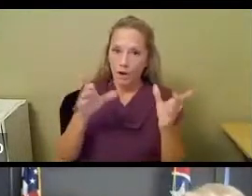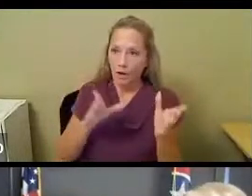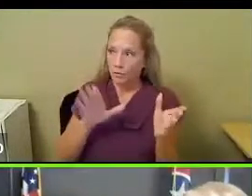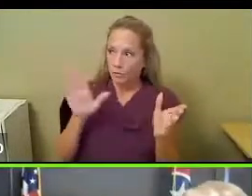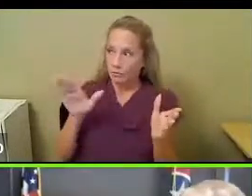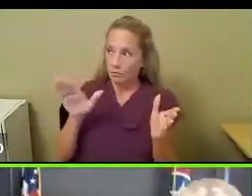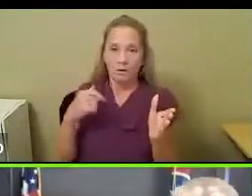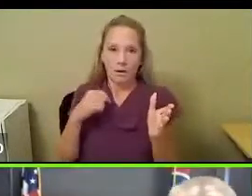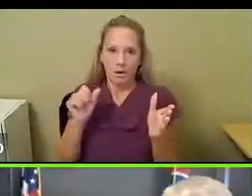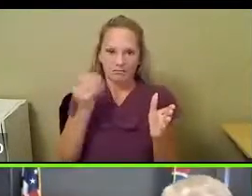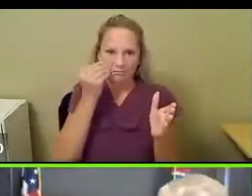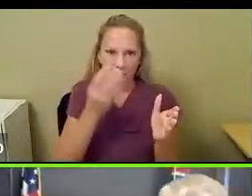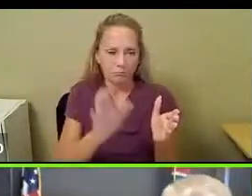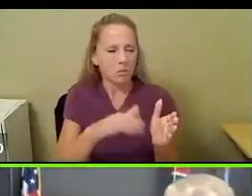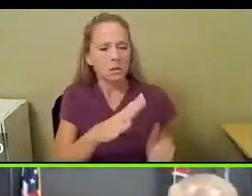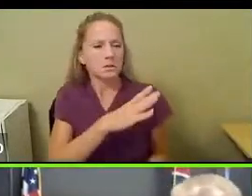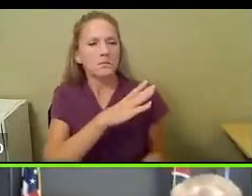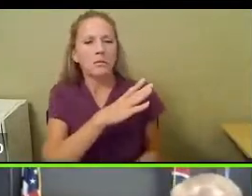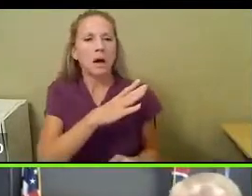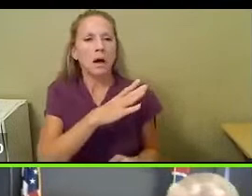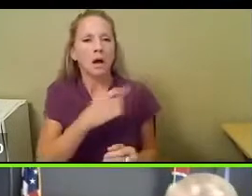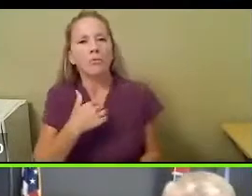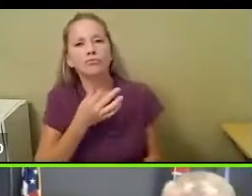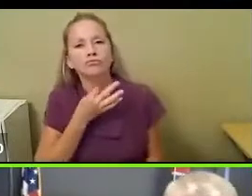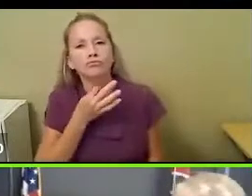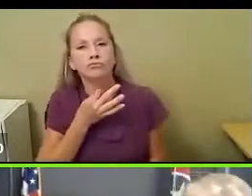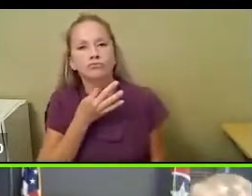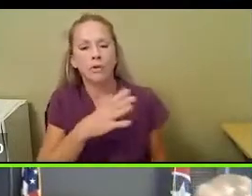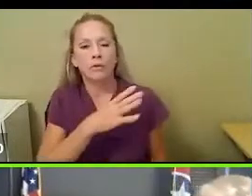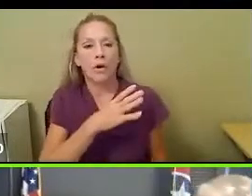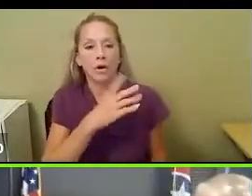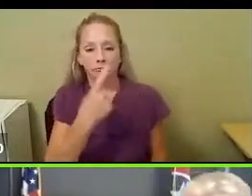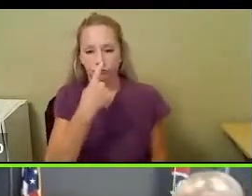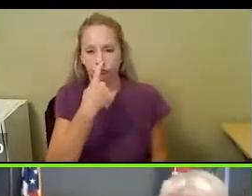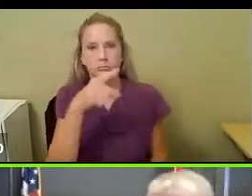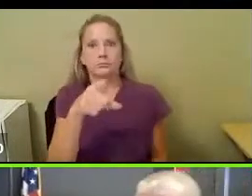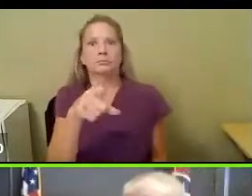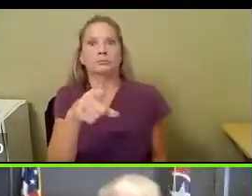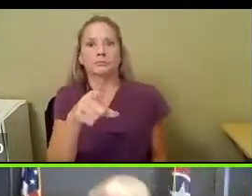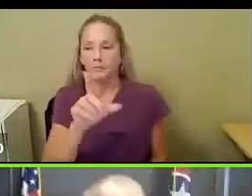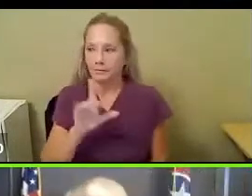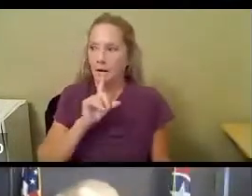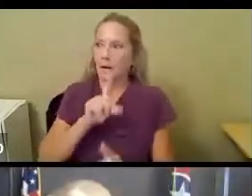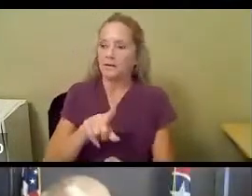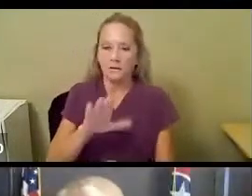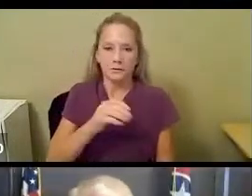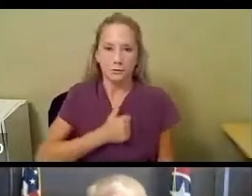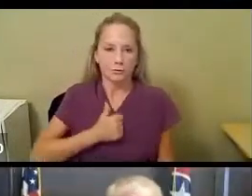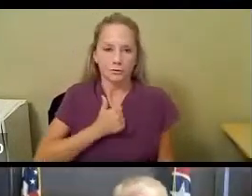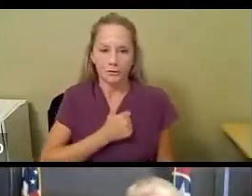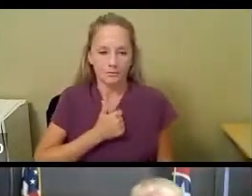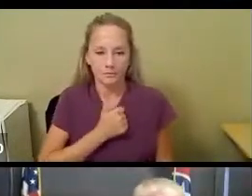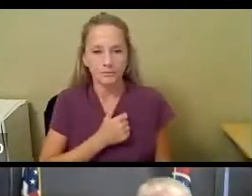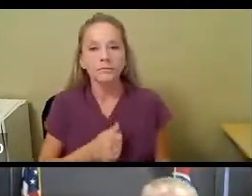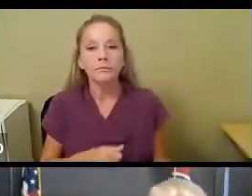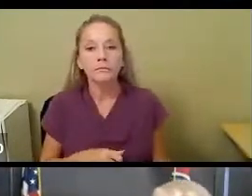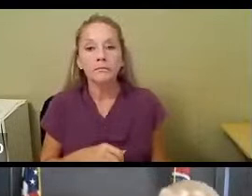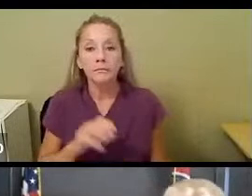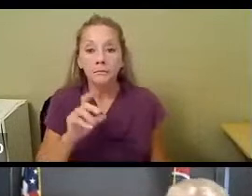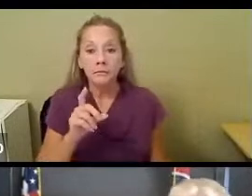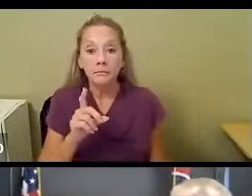you. That's fine. I was just curious. Thank you. Sorry to put you on the spot. Thanks. I would like to ask something. Dr.